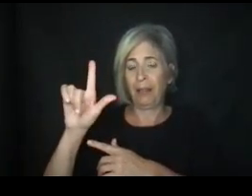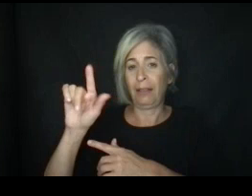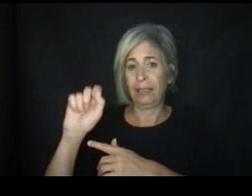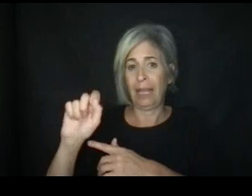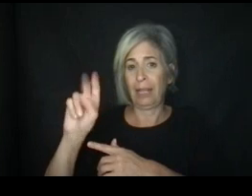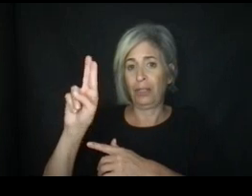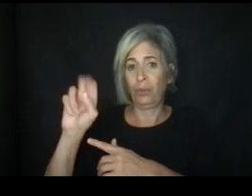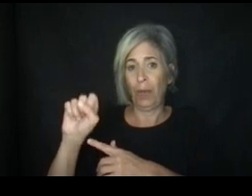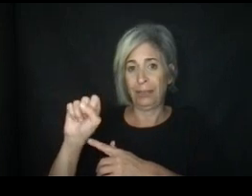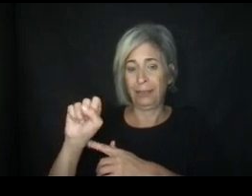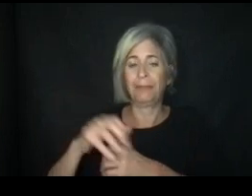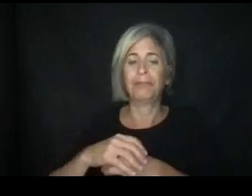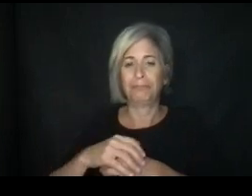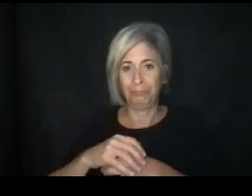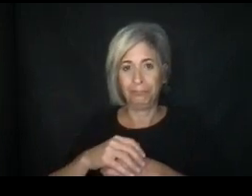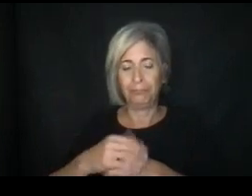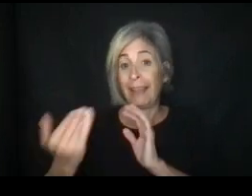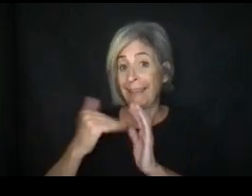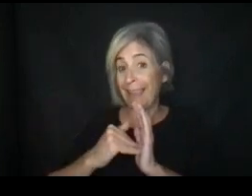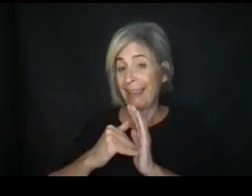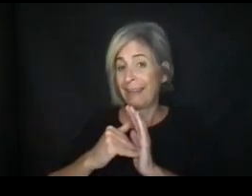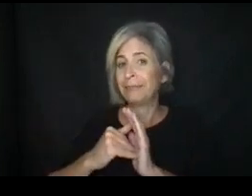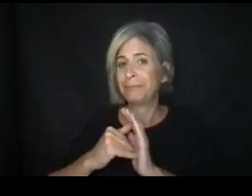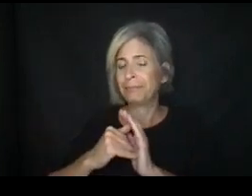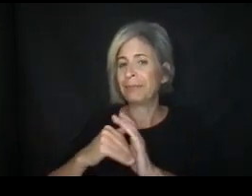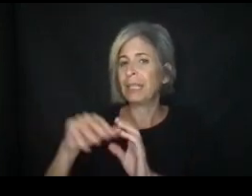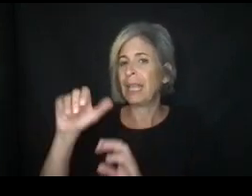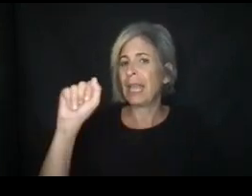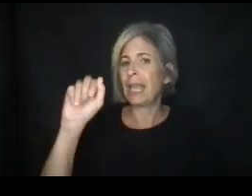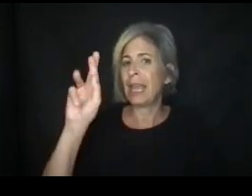arpa@bbfl.us. I'll say it again briefly. It's